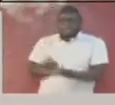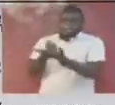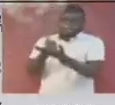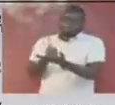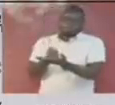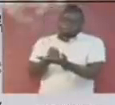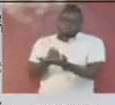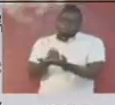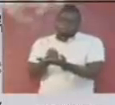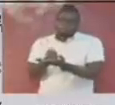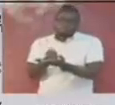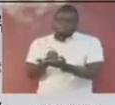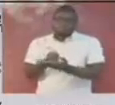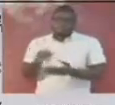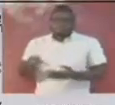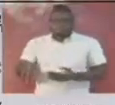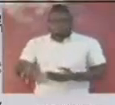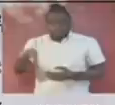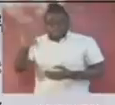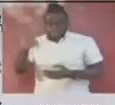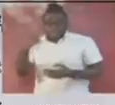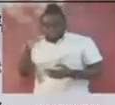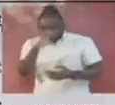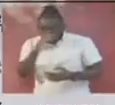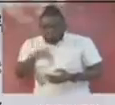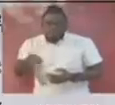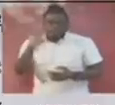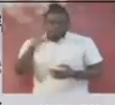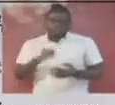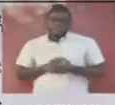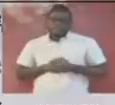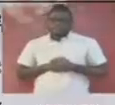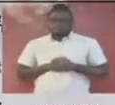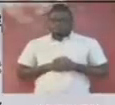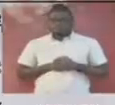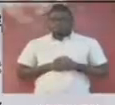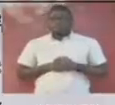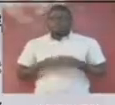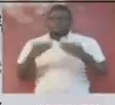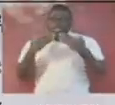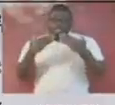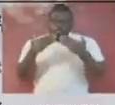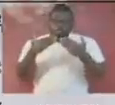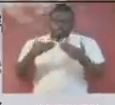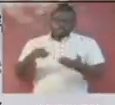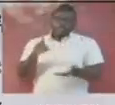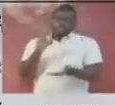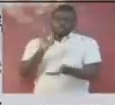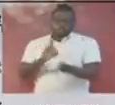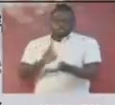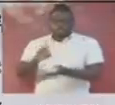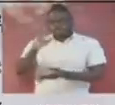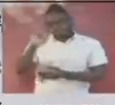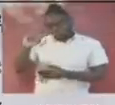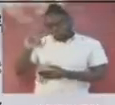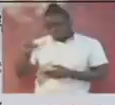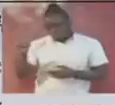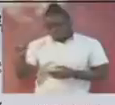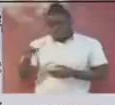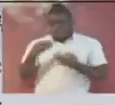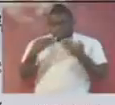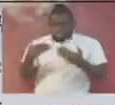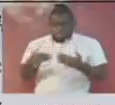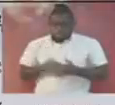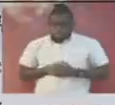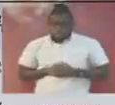attention. Thank you very much, Dr. Othello. And I just want to remind members of the public about the website. Of course, you can